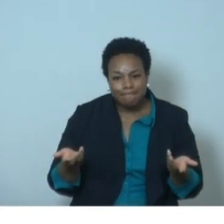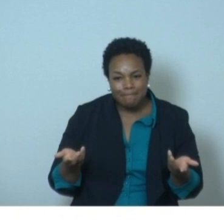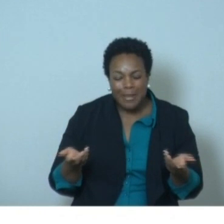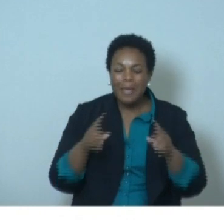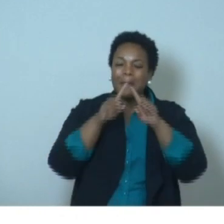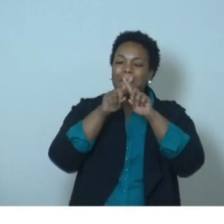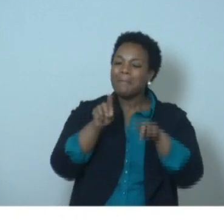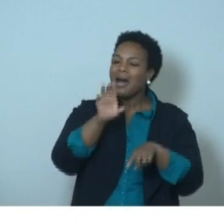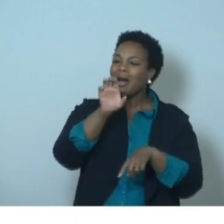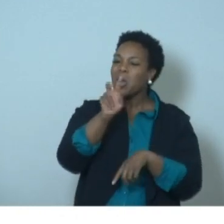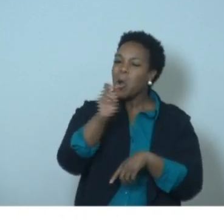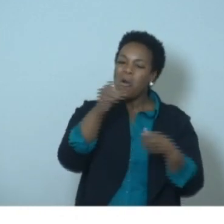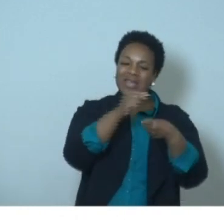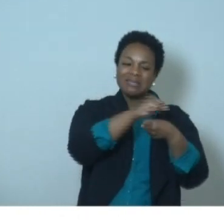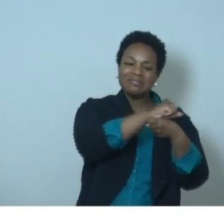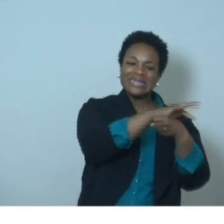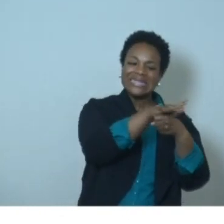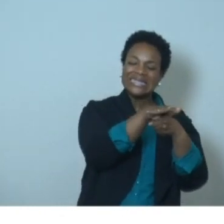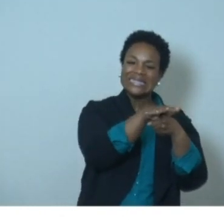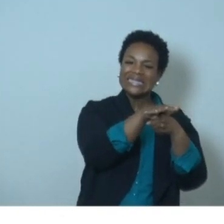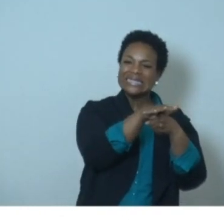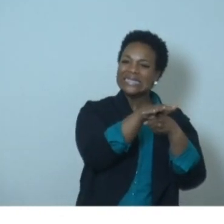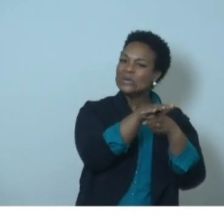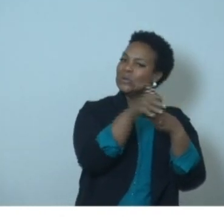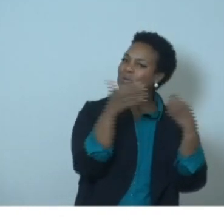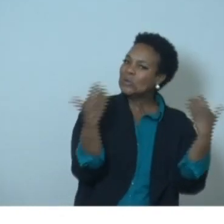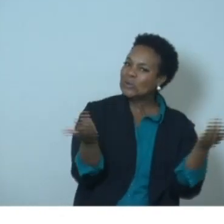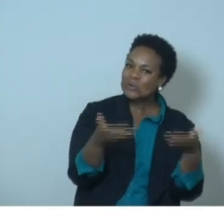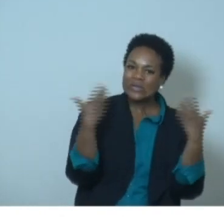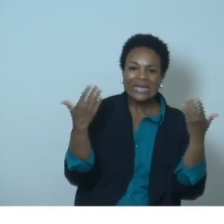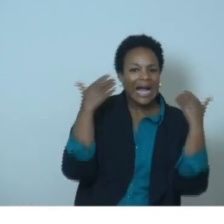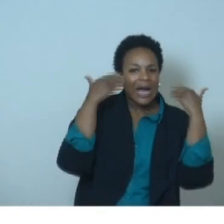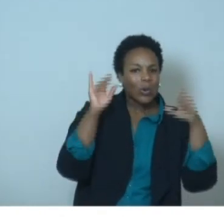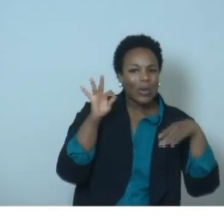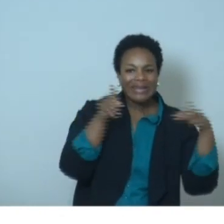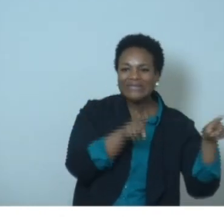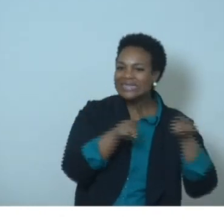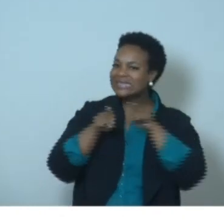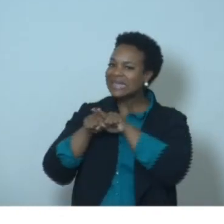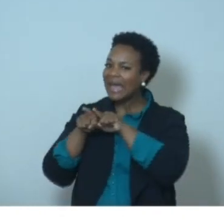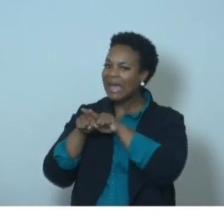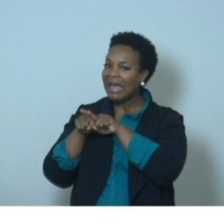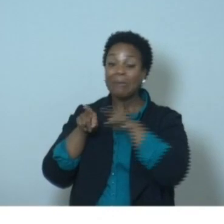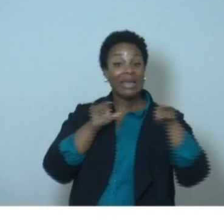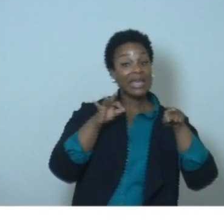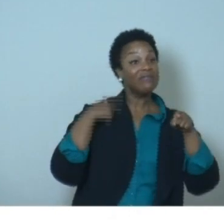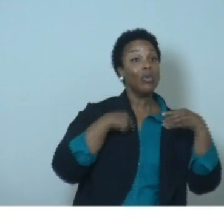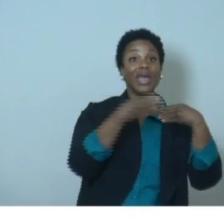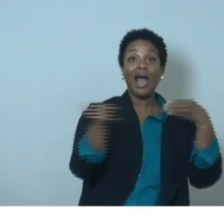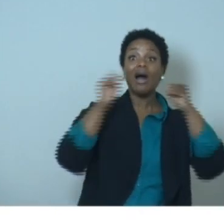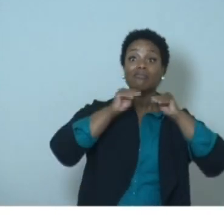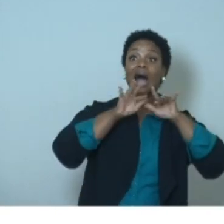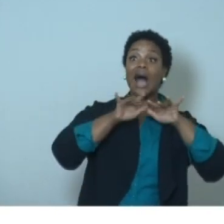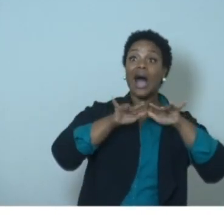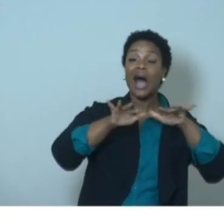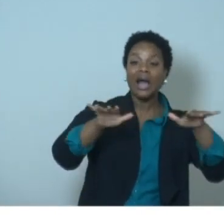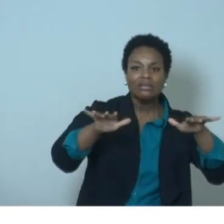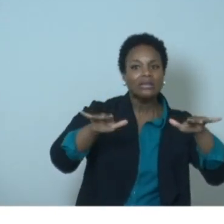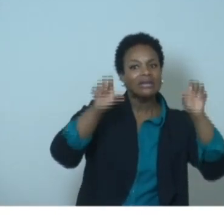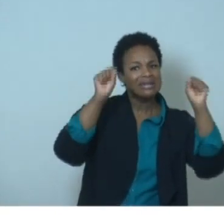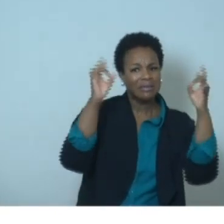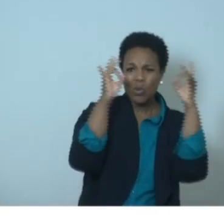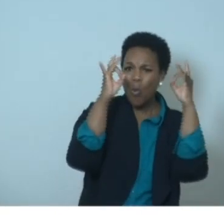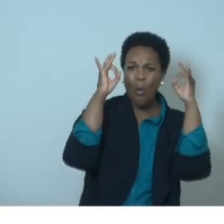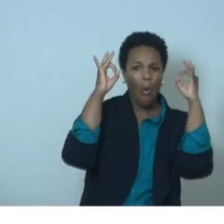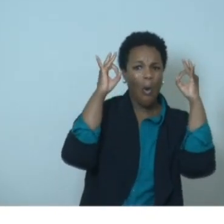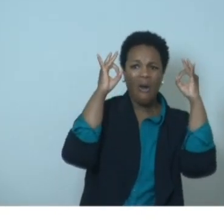but certainly in older people, it would be has devastating consequences. And so we continue to watch this. We have a team that looks at all the